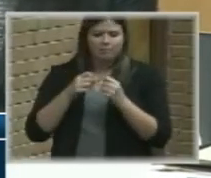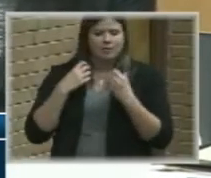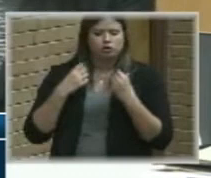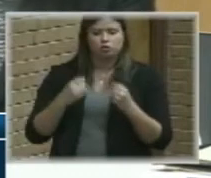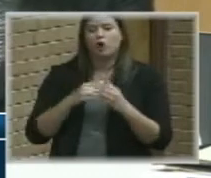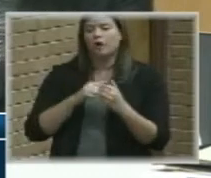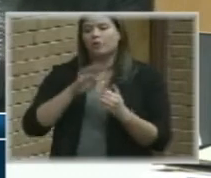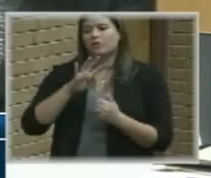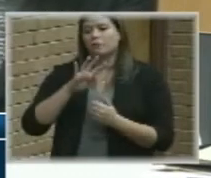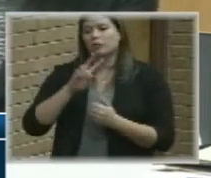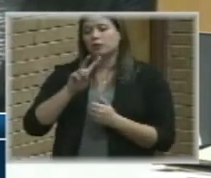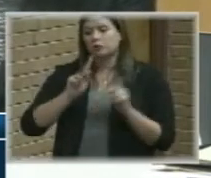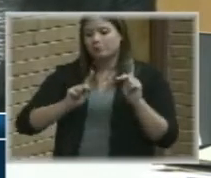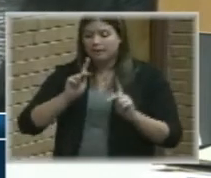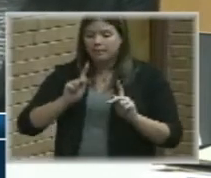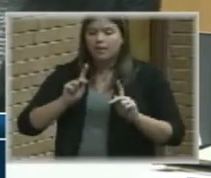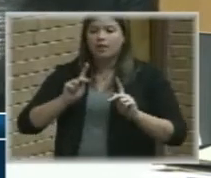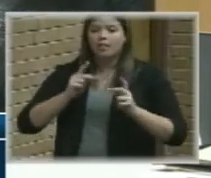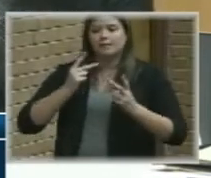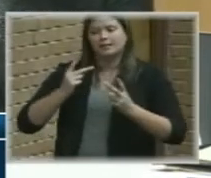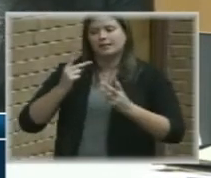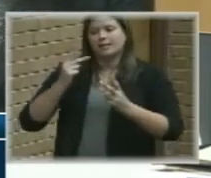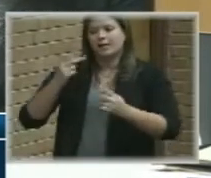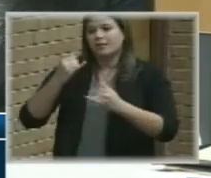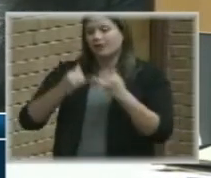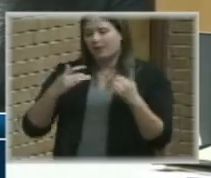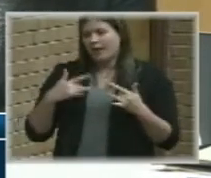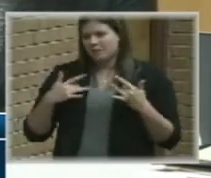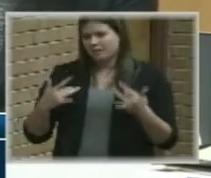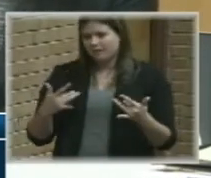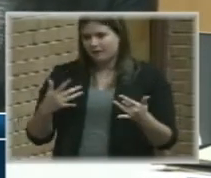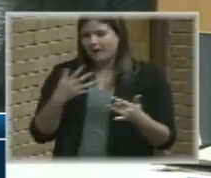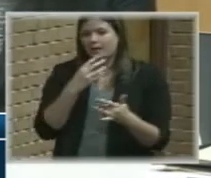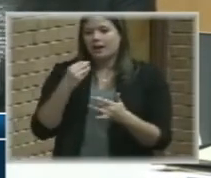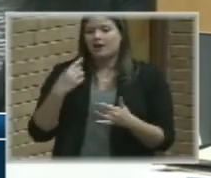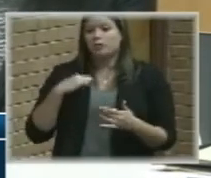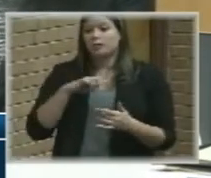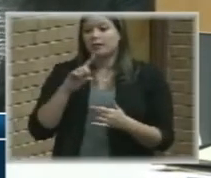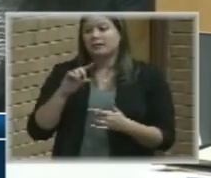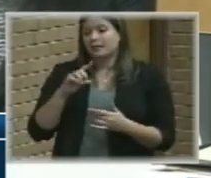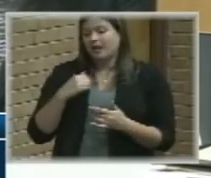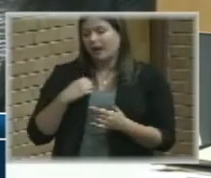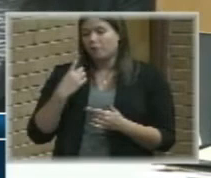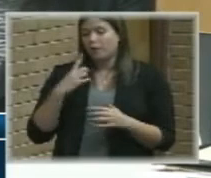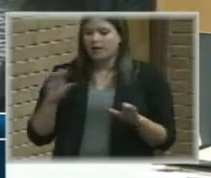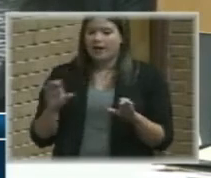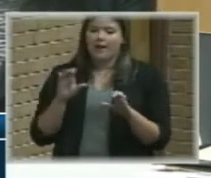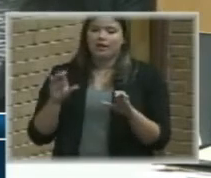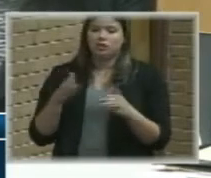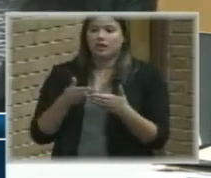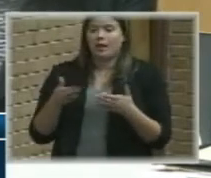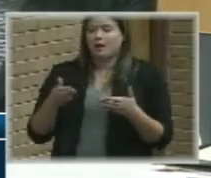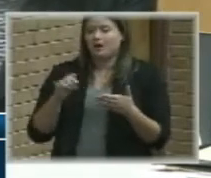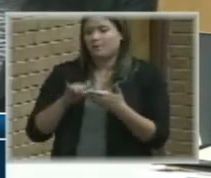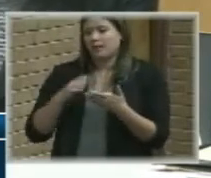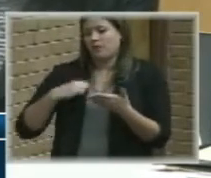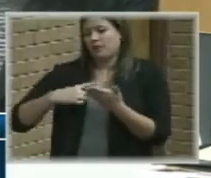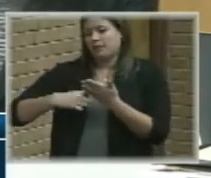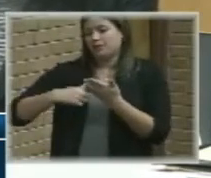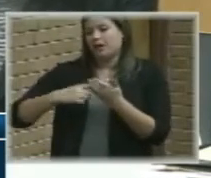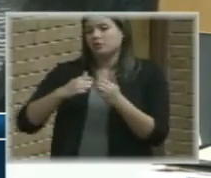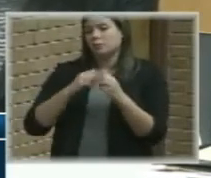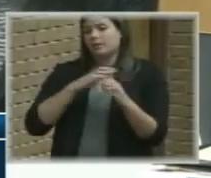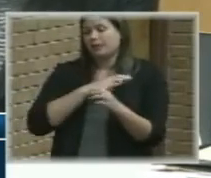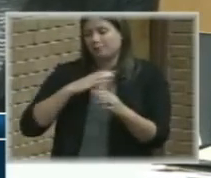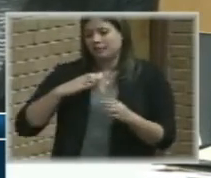42 people visiting at the last event. And we did have one action item that we discussed in committee. That